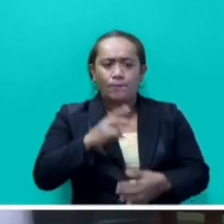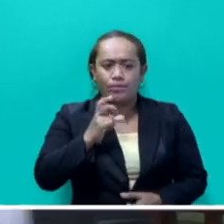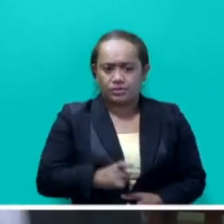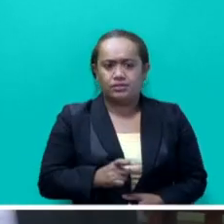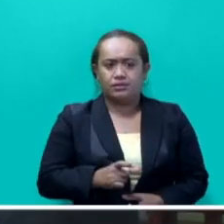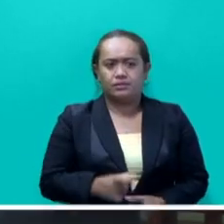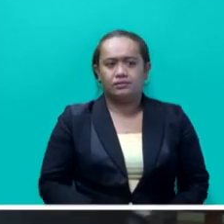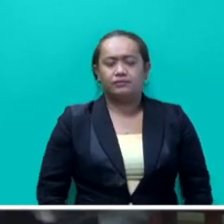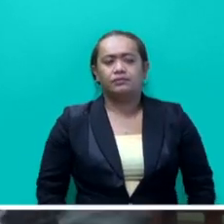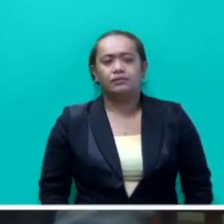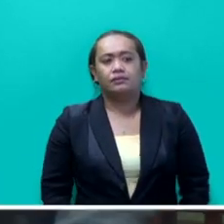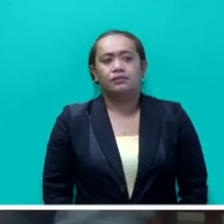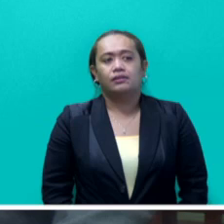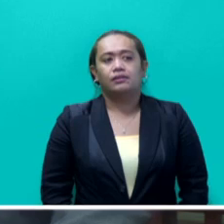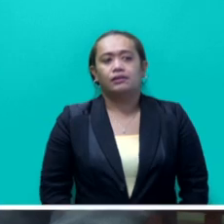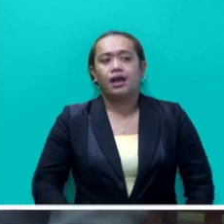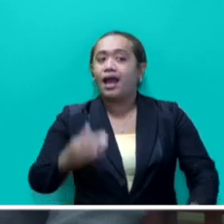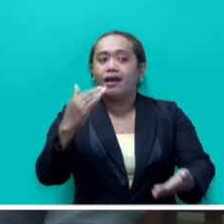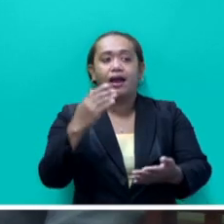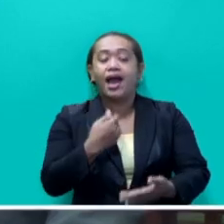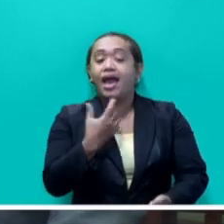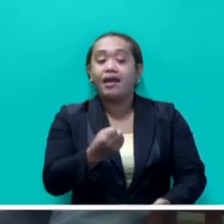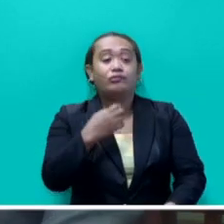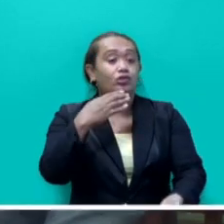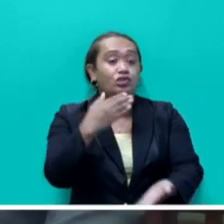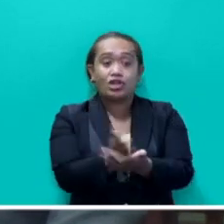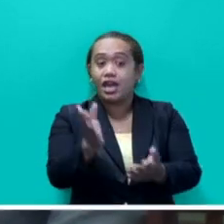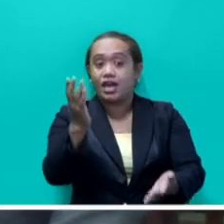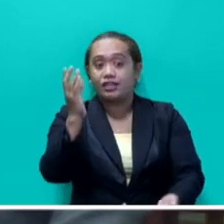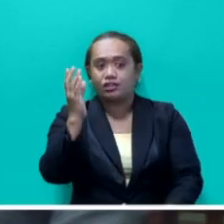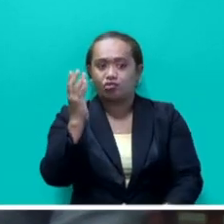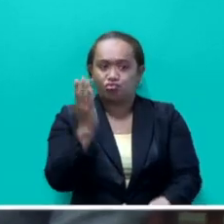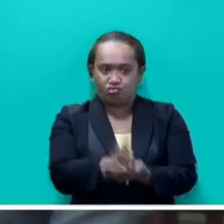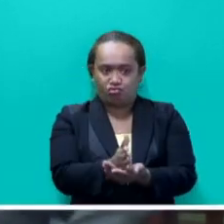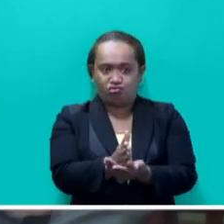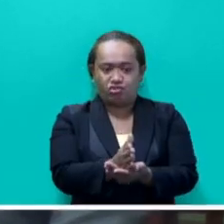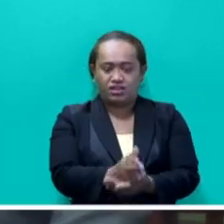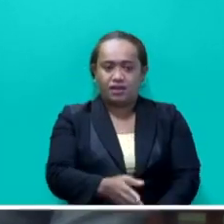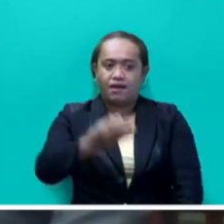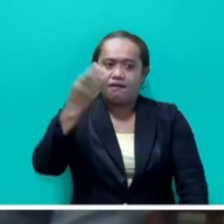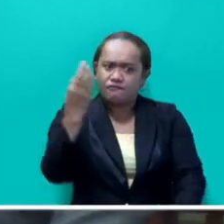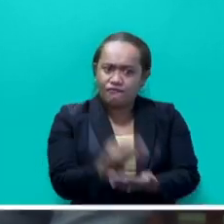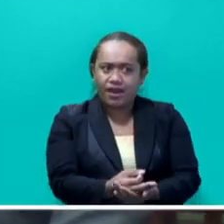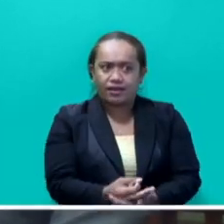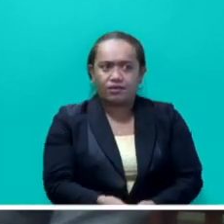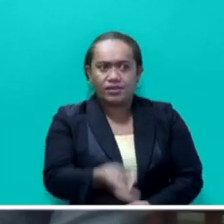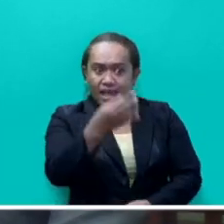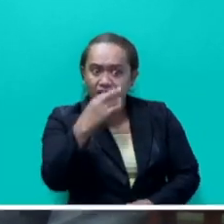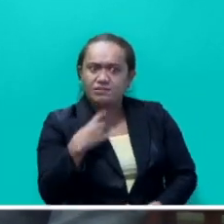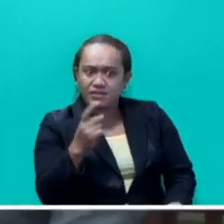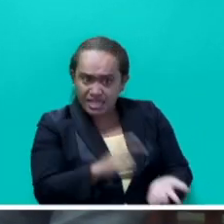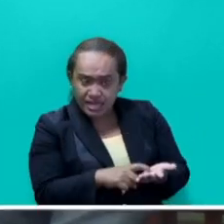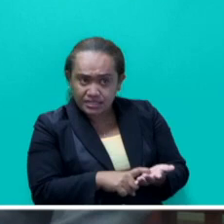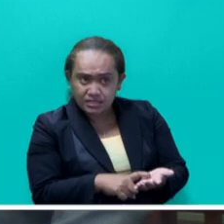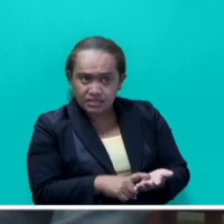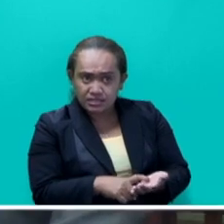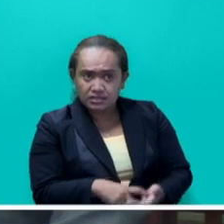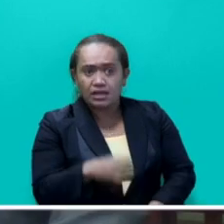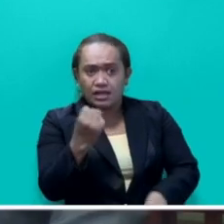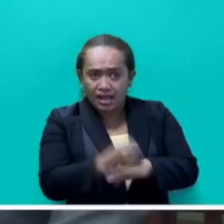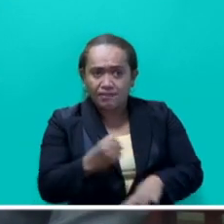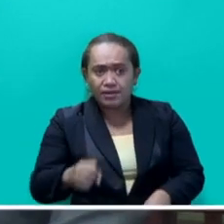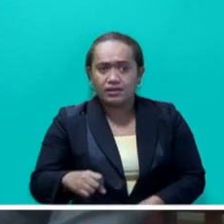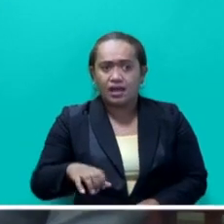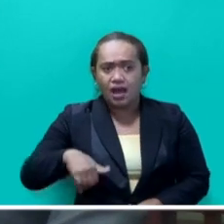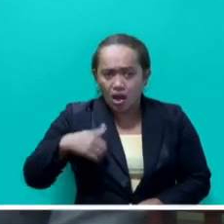I have to share the truth, speak facts. If they ask me about the debt in government, I